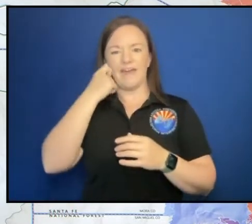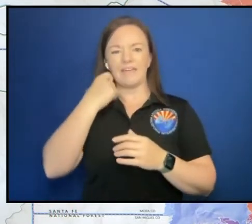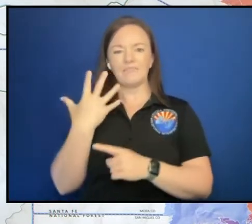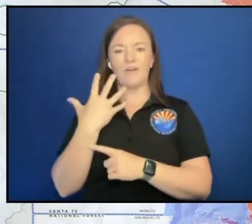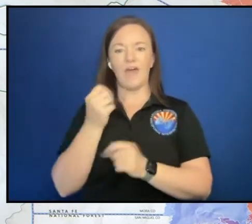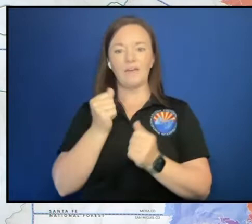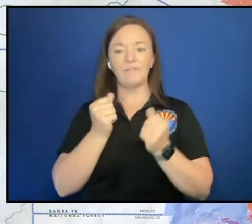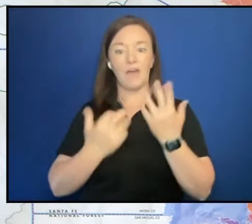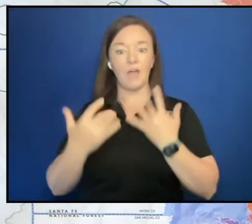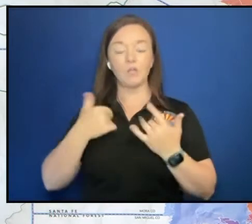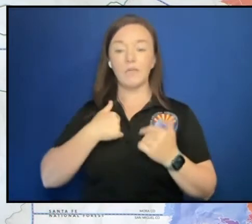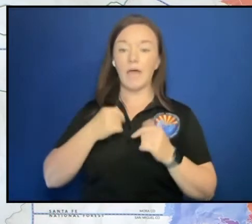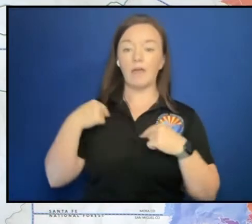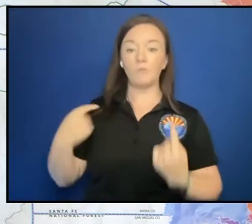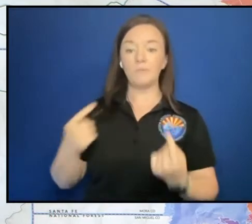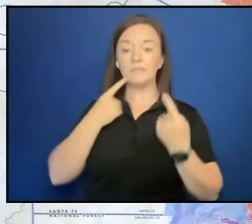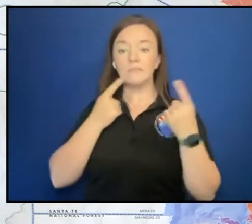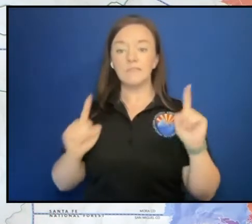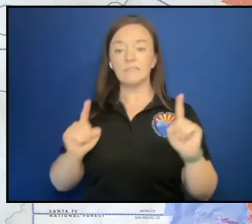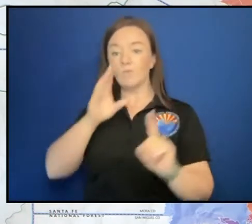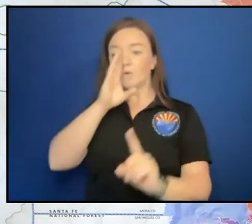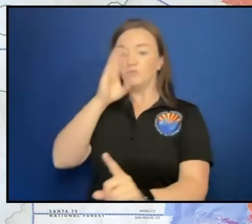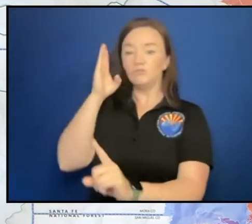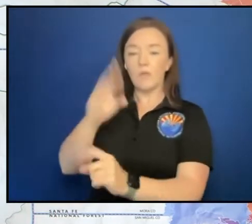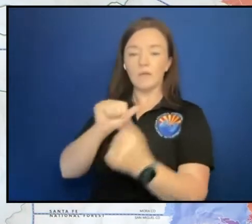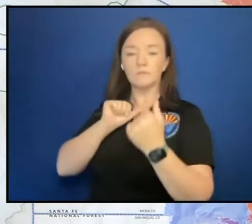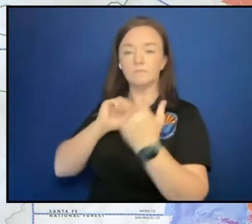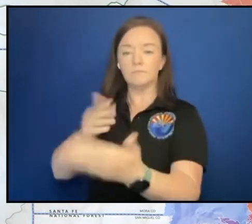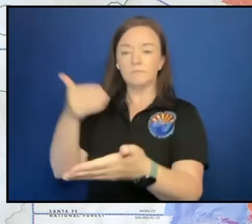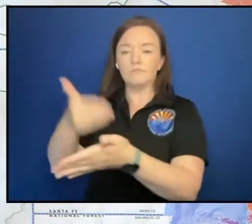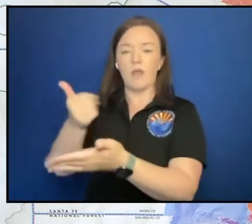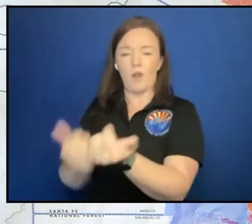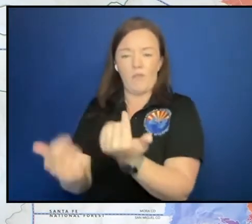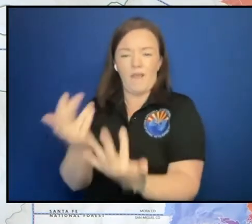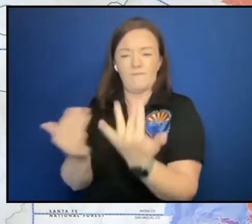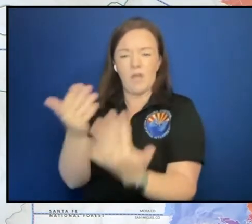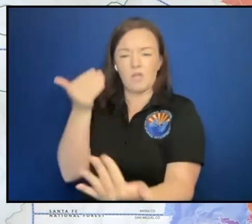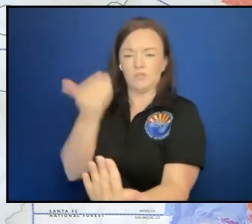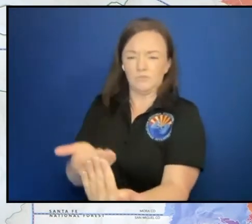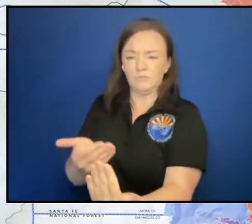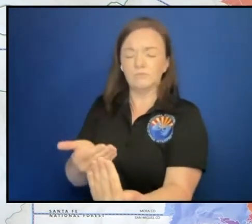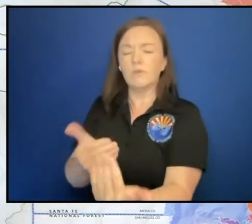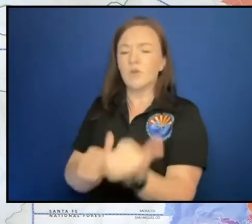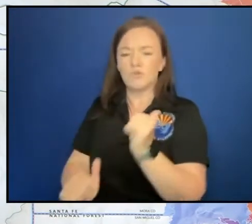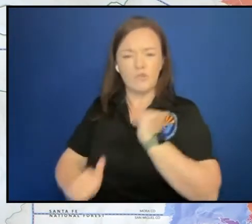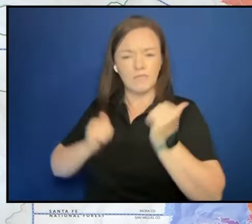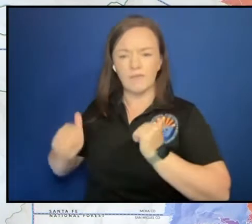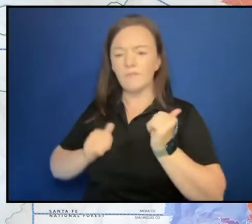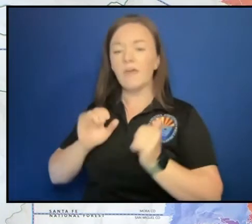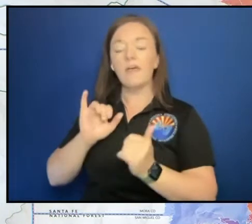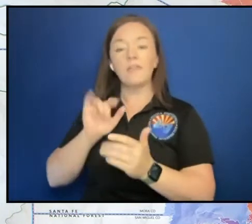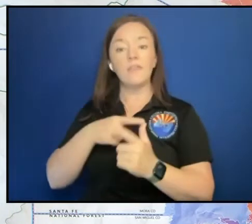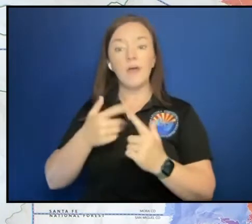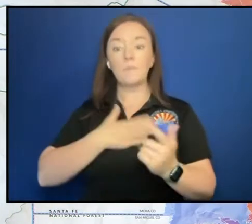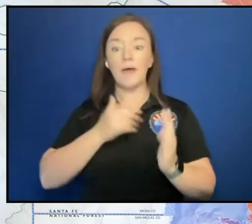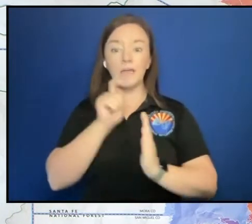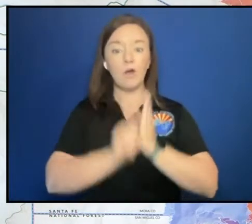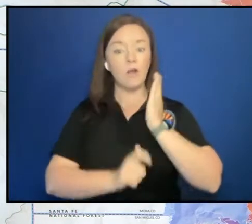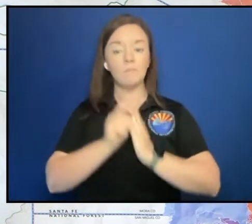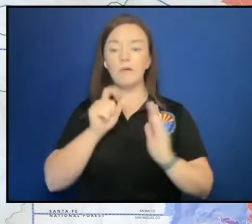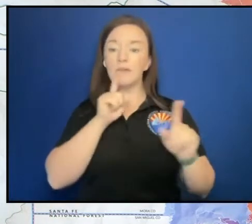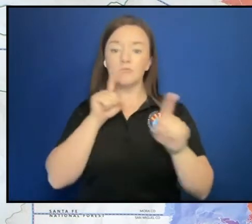direct, so going right along the fire's edge and being very aggressive, then my default position is probably going to be I need to go right along the fire's edge and be very